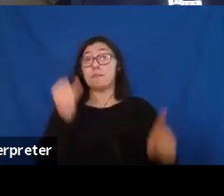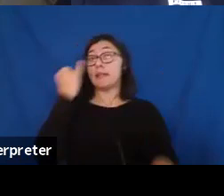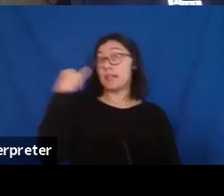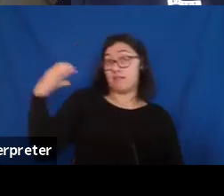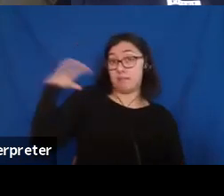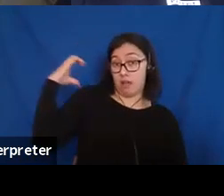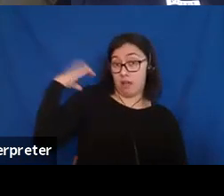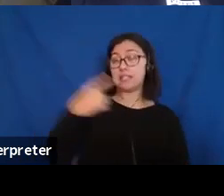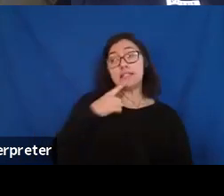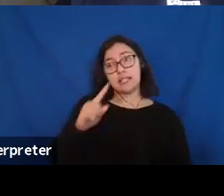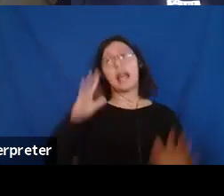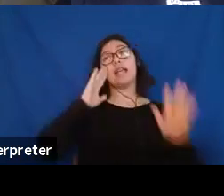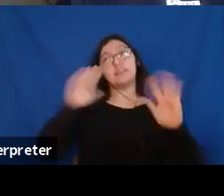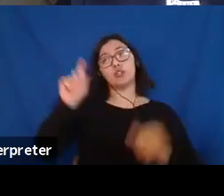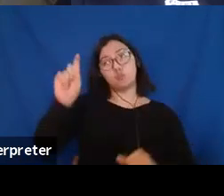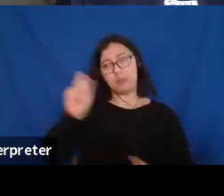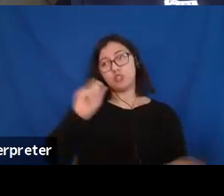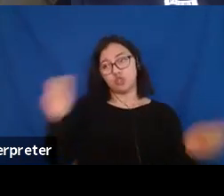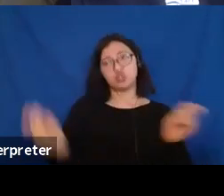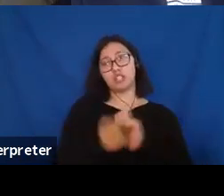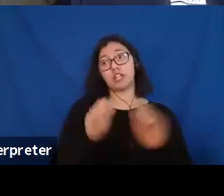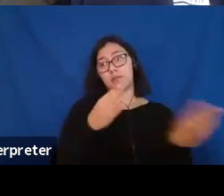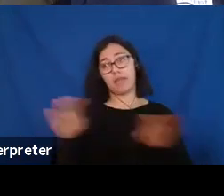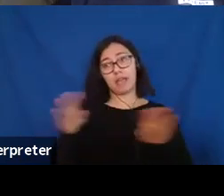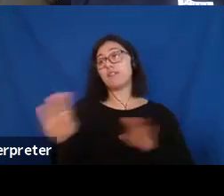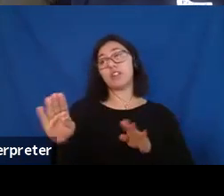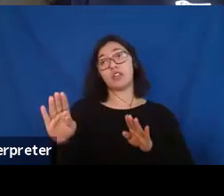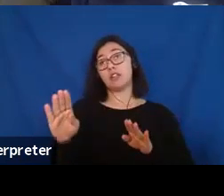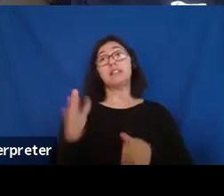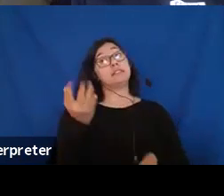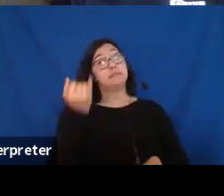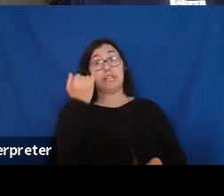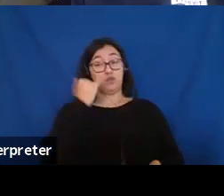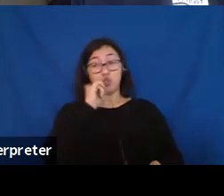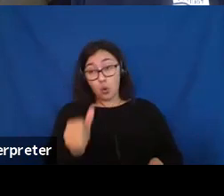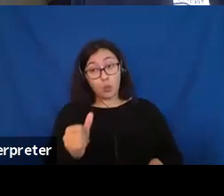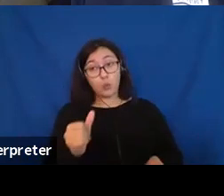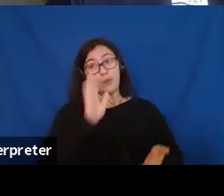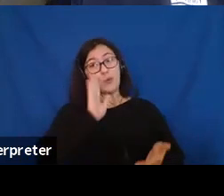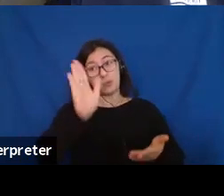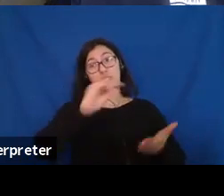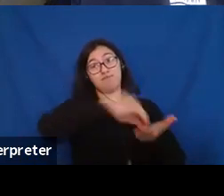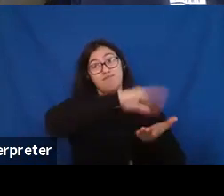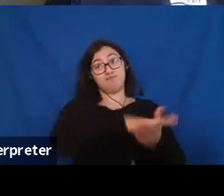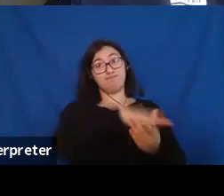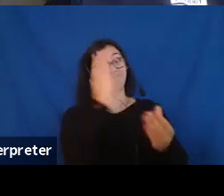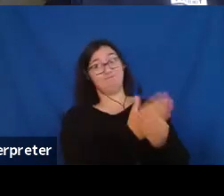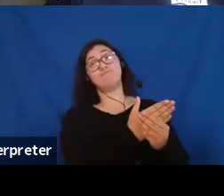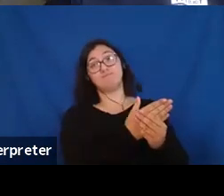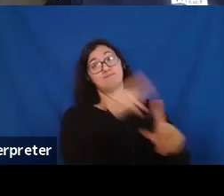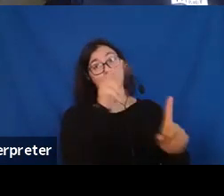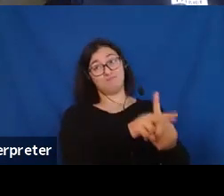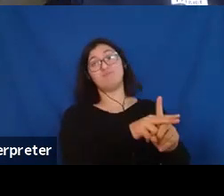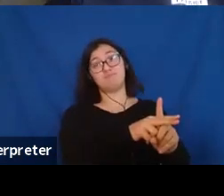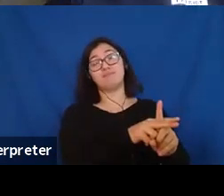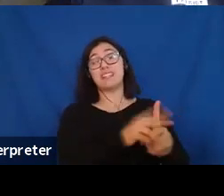I expect you to change that behavior. And so this is going to get written up if it doesn't change, right? And depending on the severity of it, this might